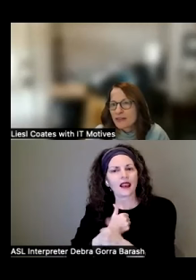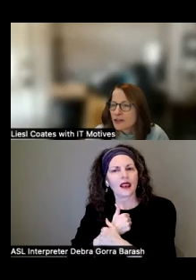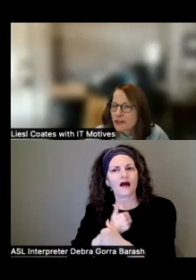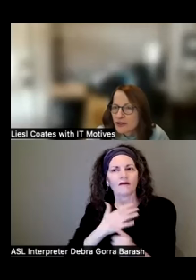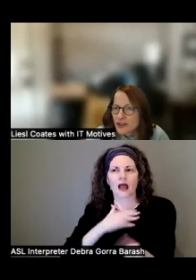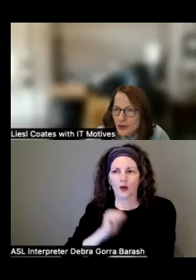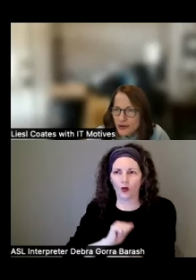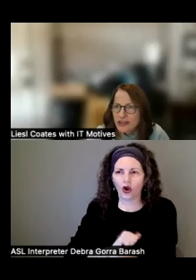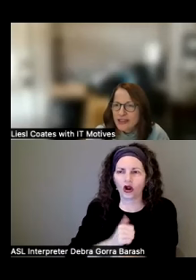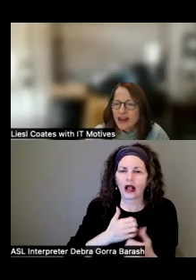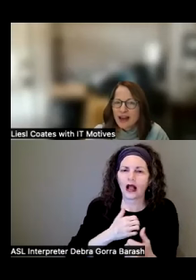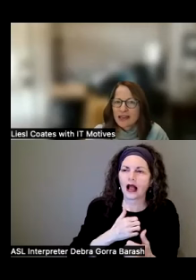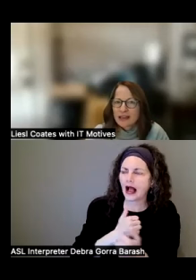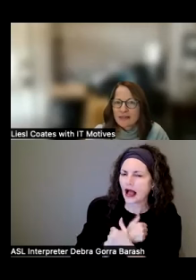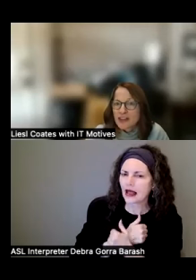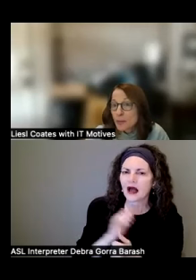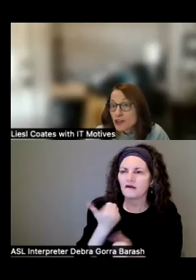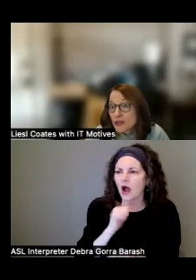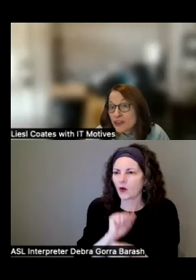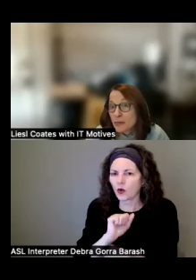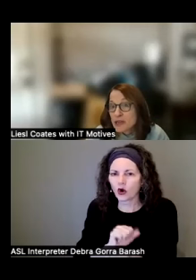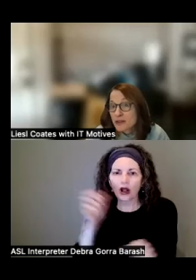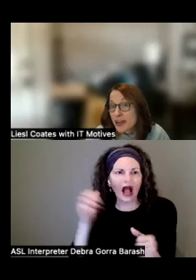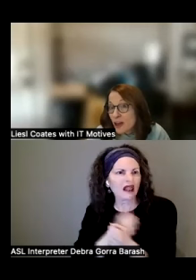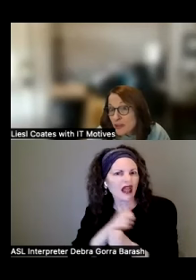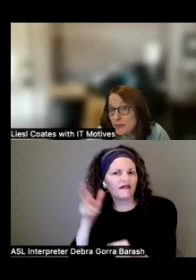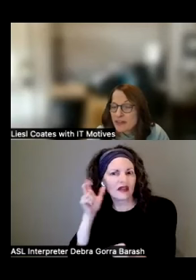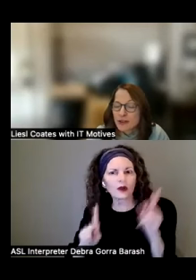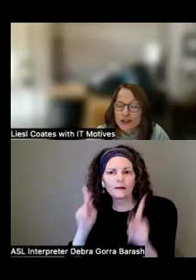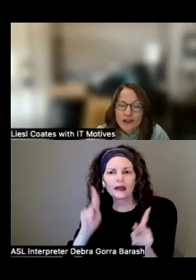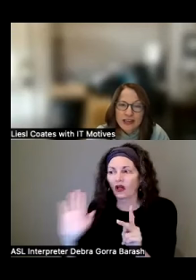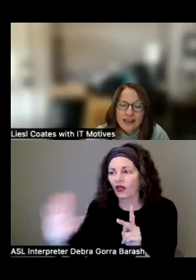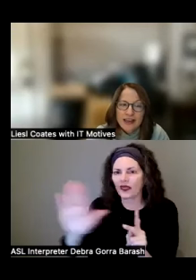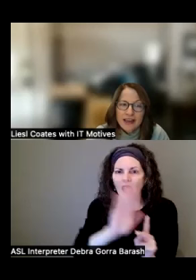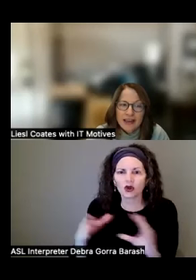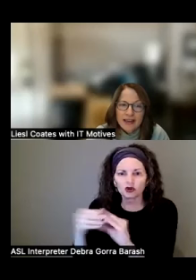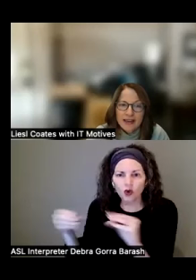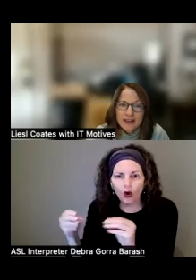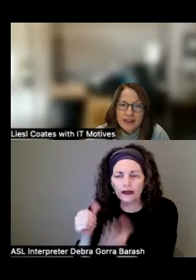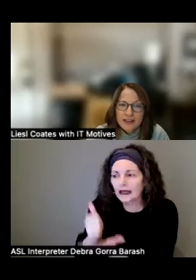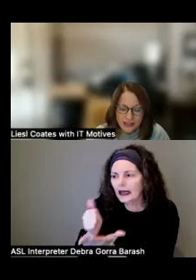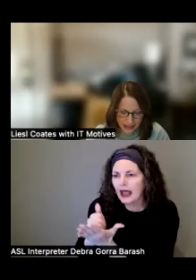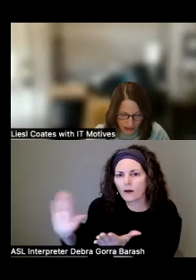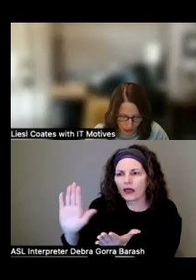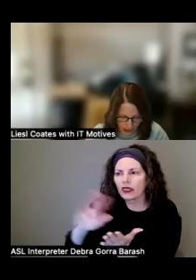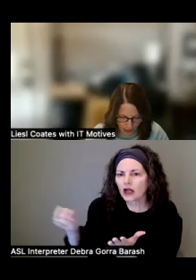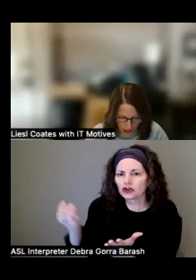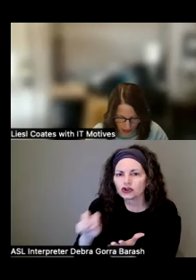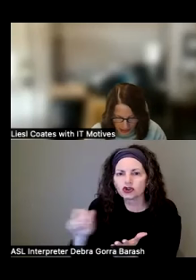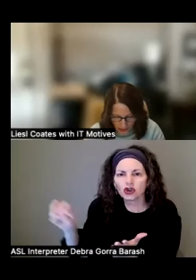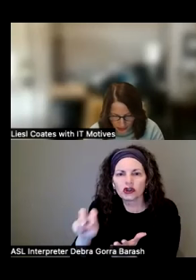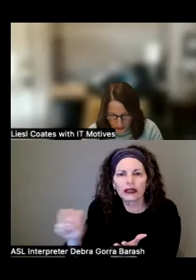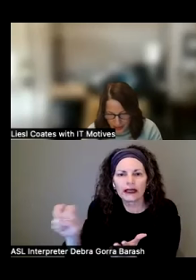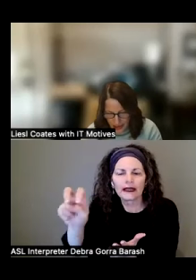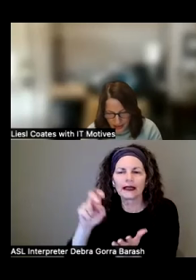I love hearing their stories. I love the opportunity to be able to help them in their journey. And it's just what I'm